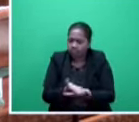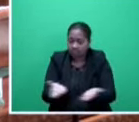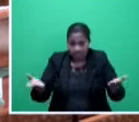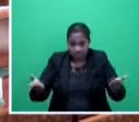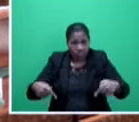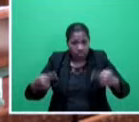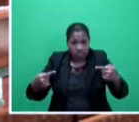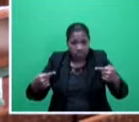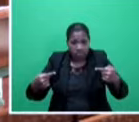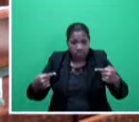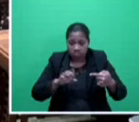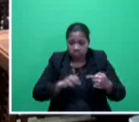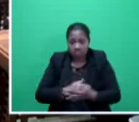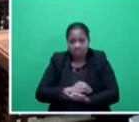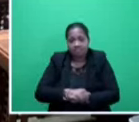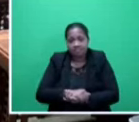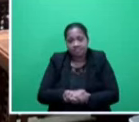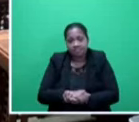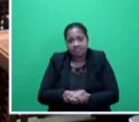member oppose the motion?